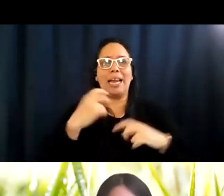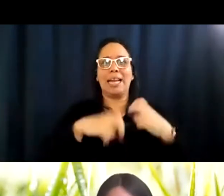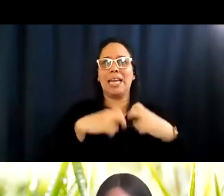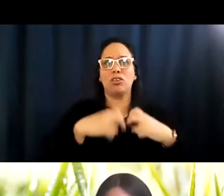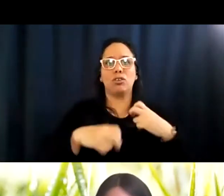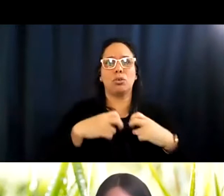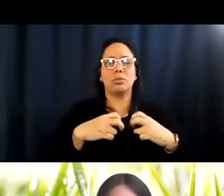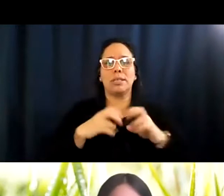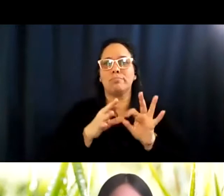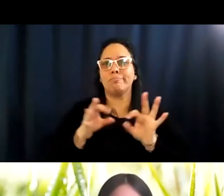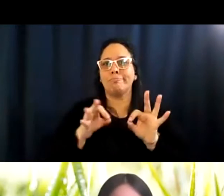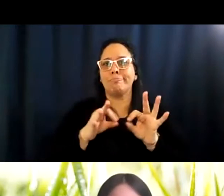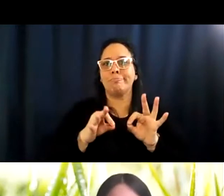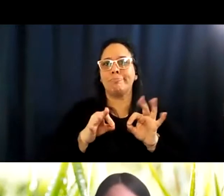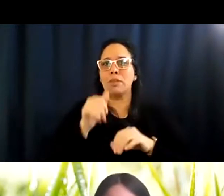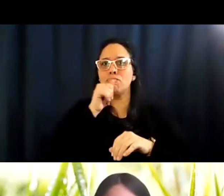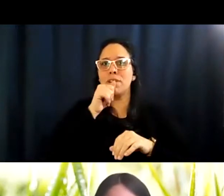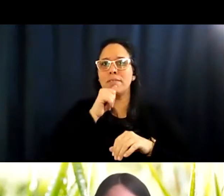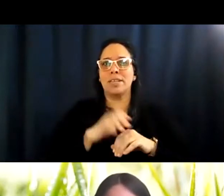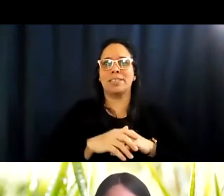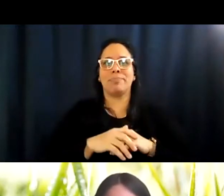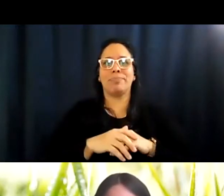privately. And Asha will introduce Aisha. Hi,